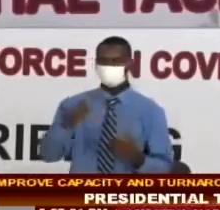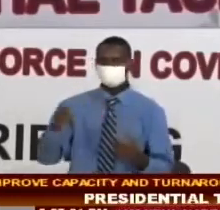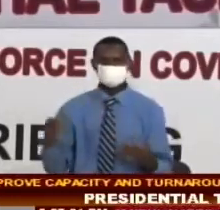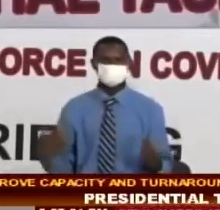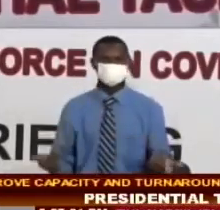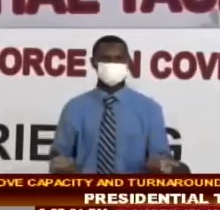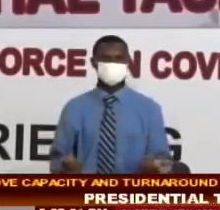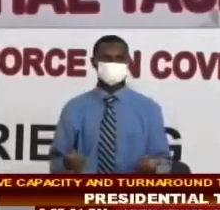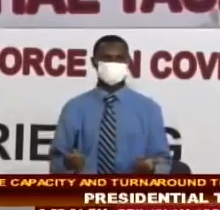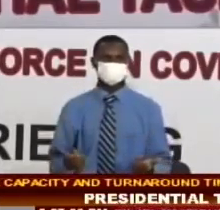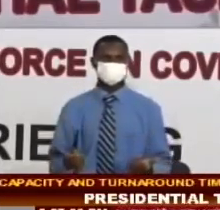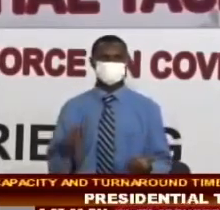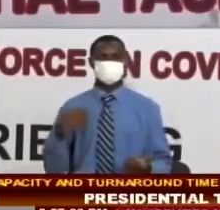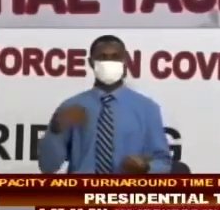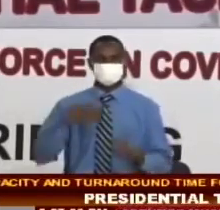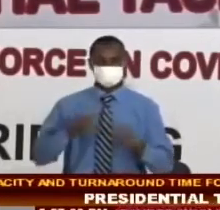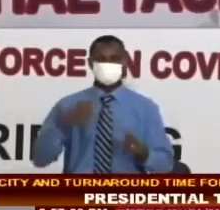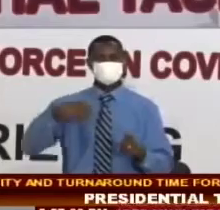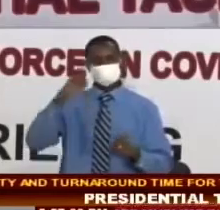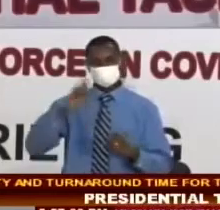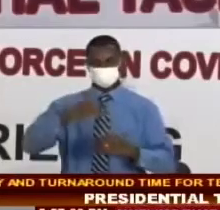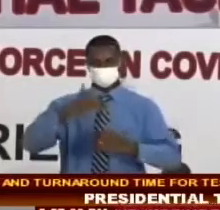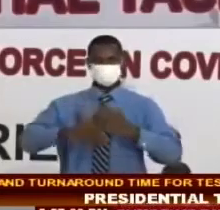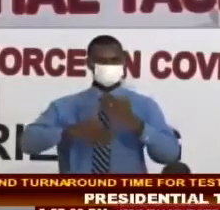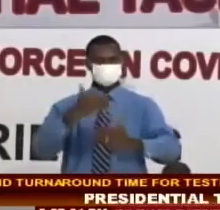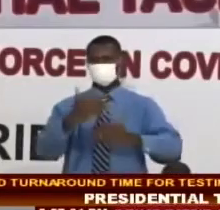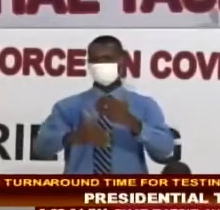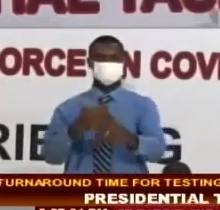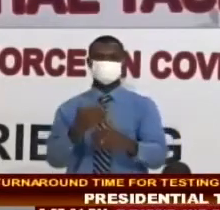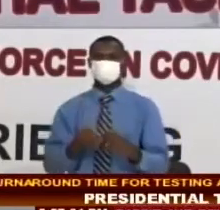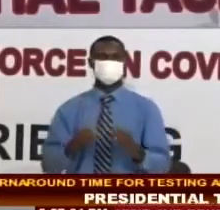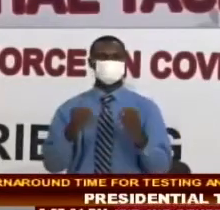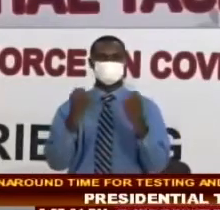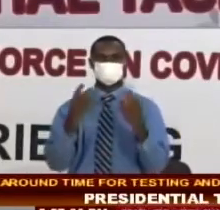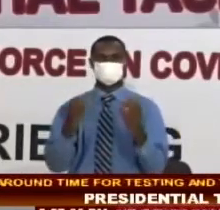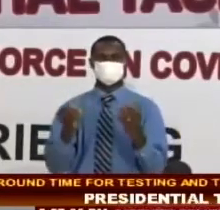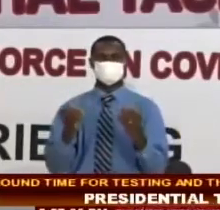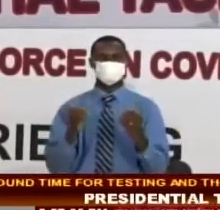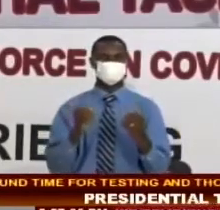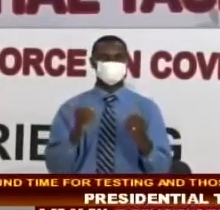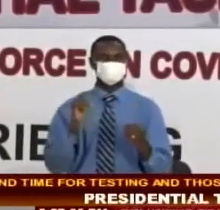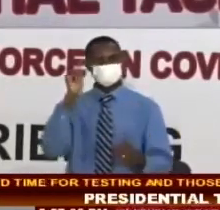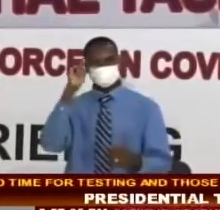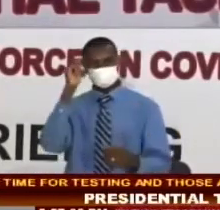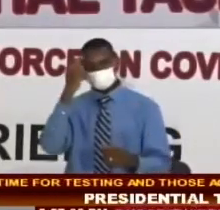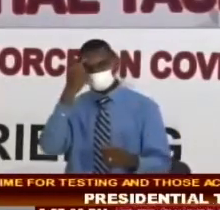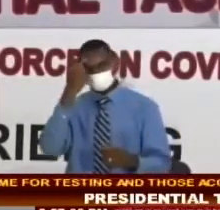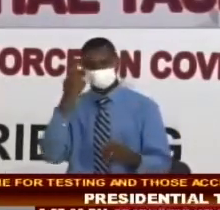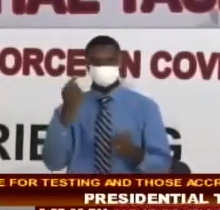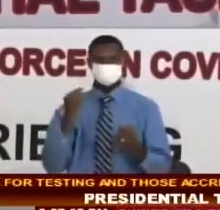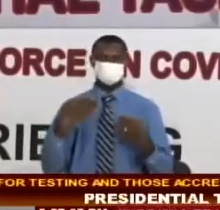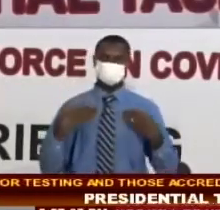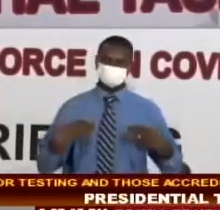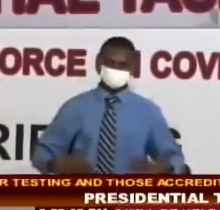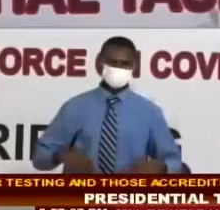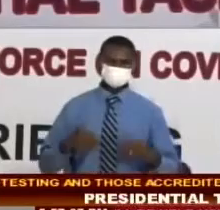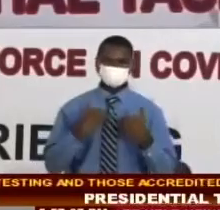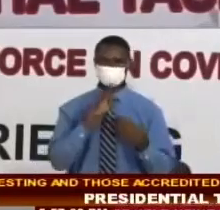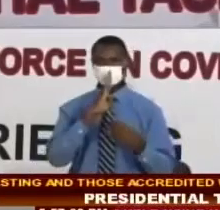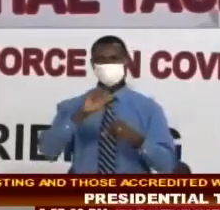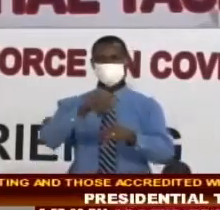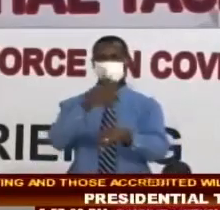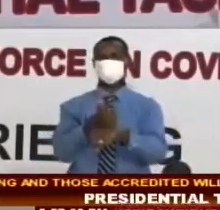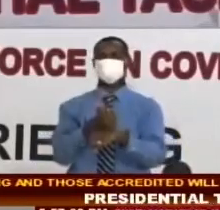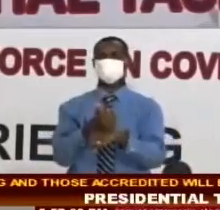go through a process. There are bodies of government that are being established for that. Even the issue about the local